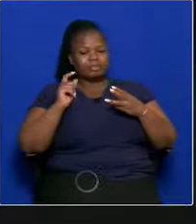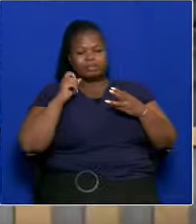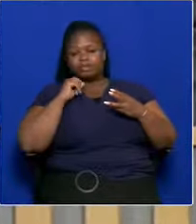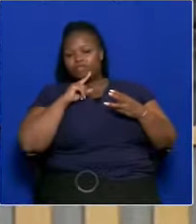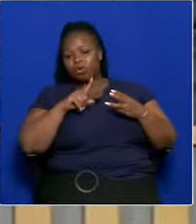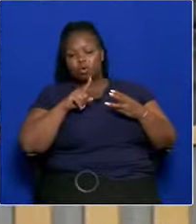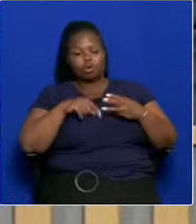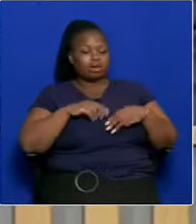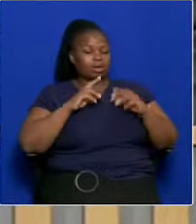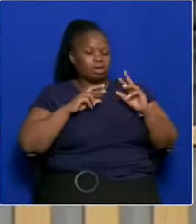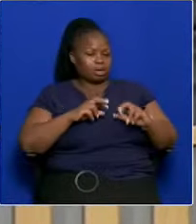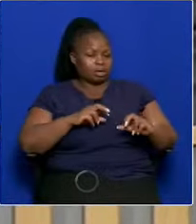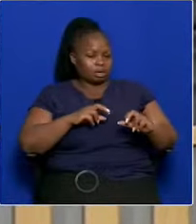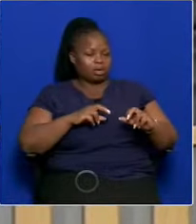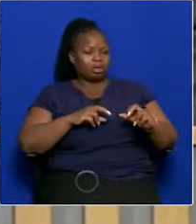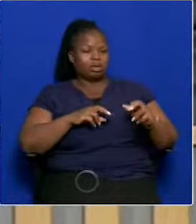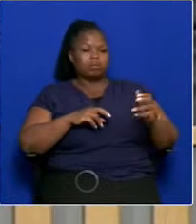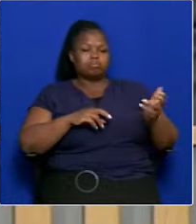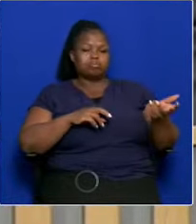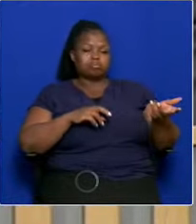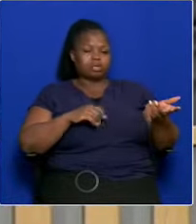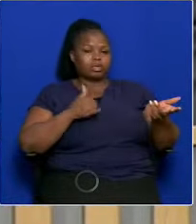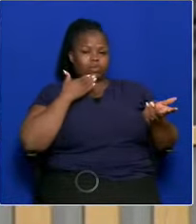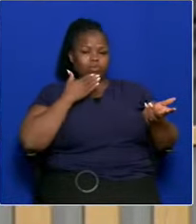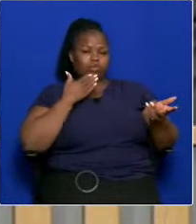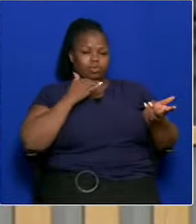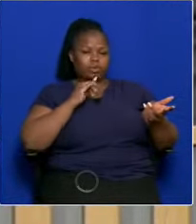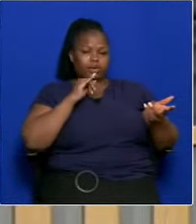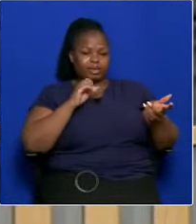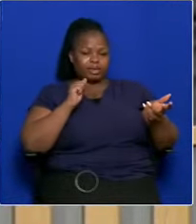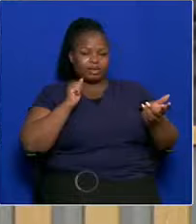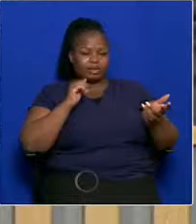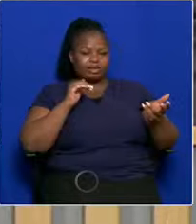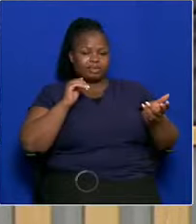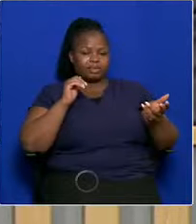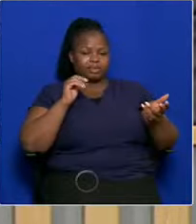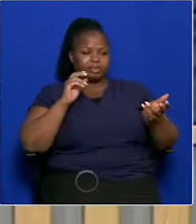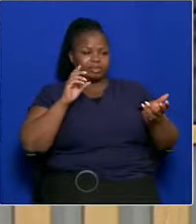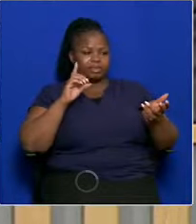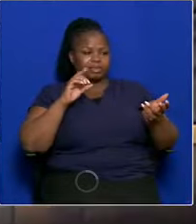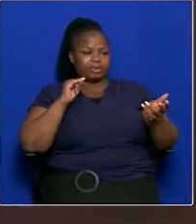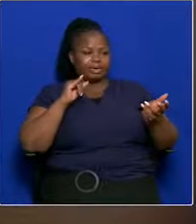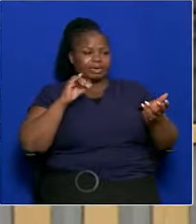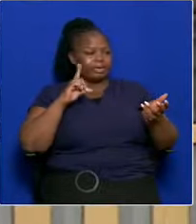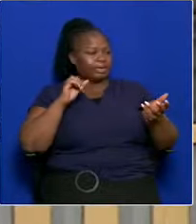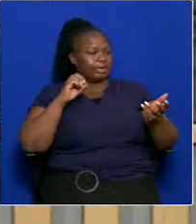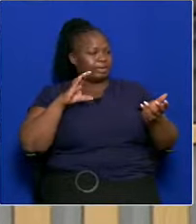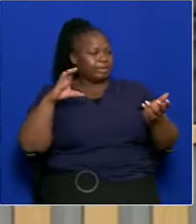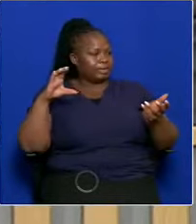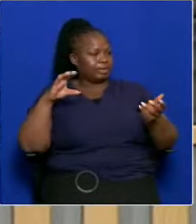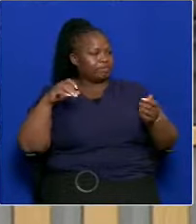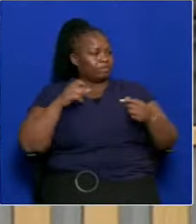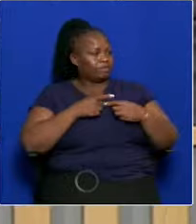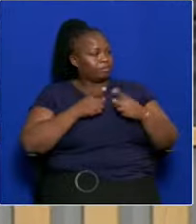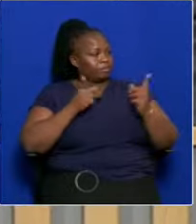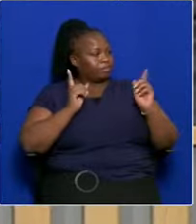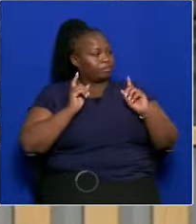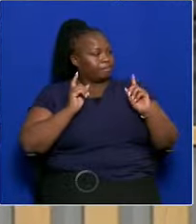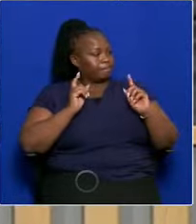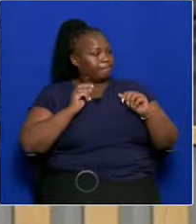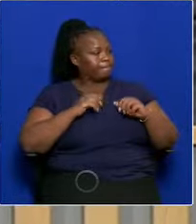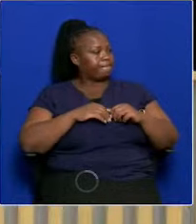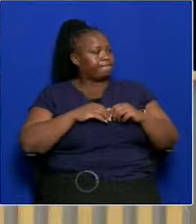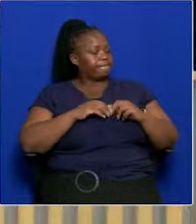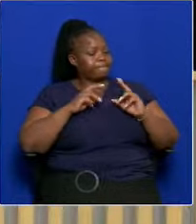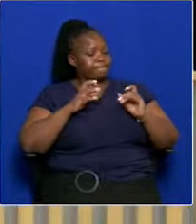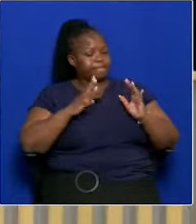investigation by the IDEC. So, for these people, the investigators who have come